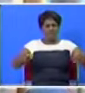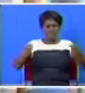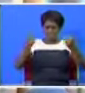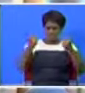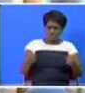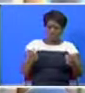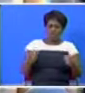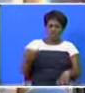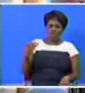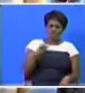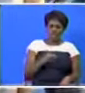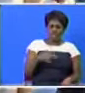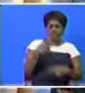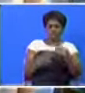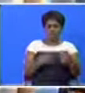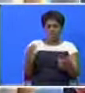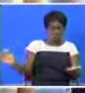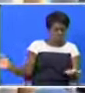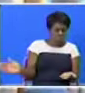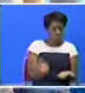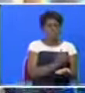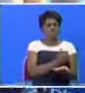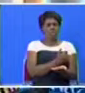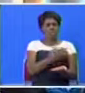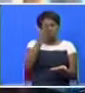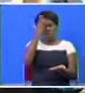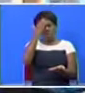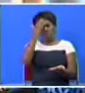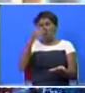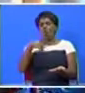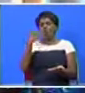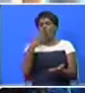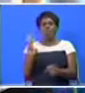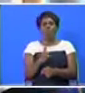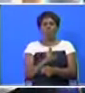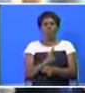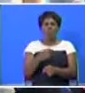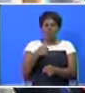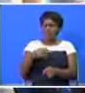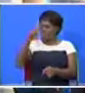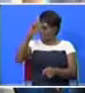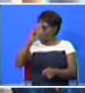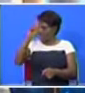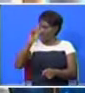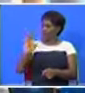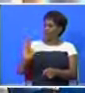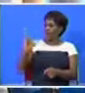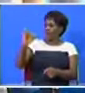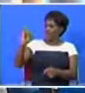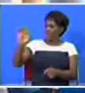kabisa, tusonge mbele tufagie. Now we know ni kenda nani anatumiwa. And I am serious.